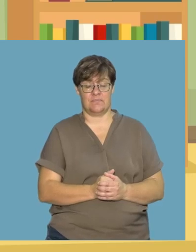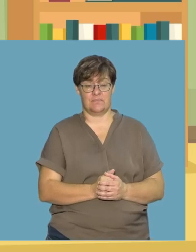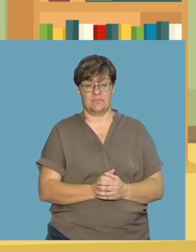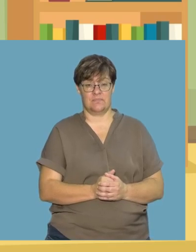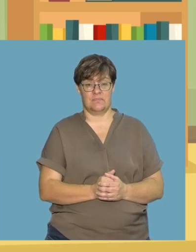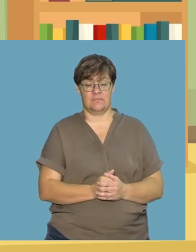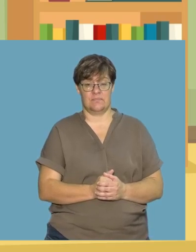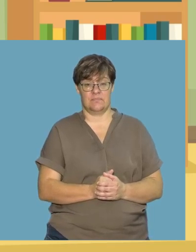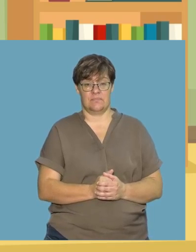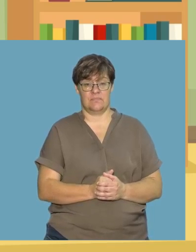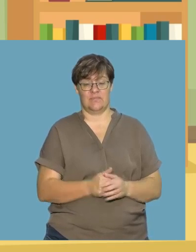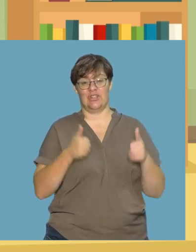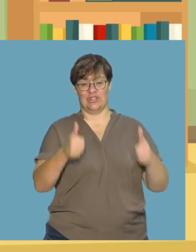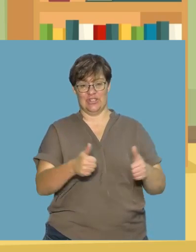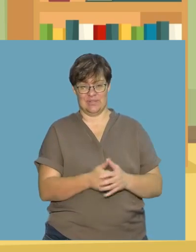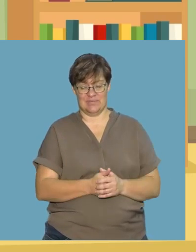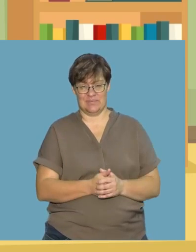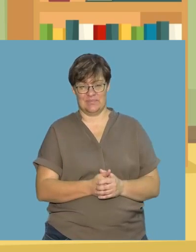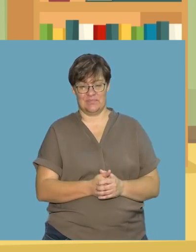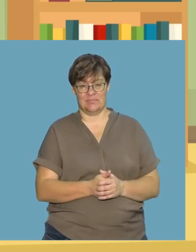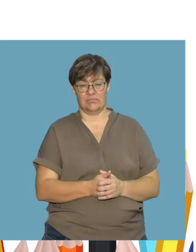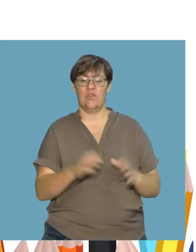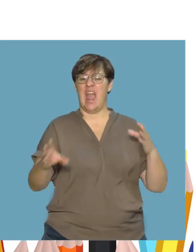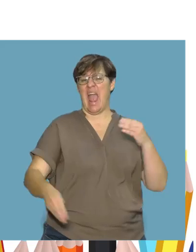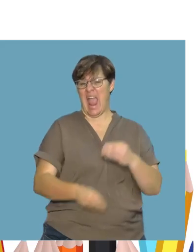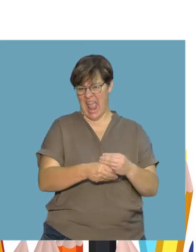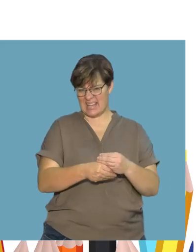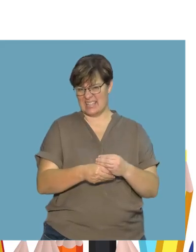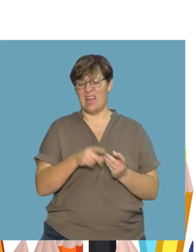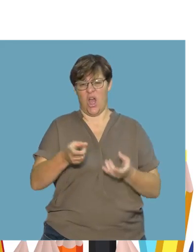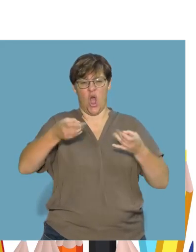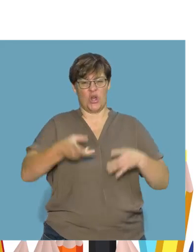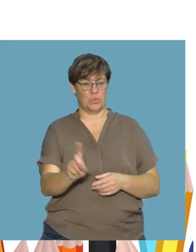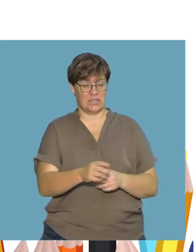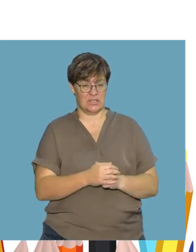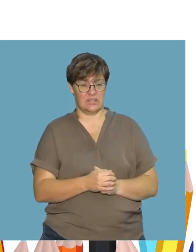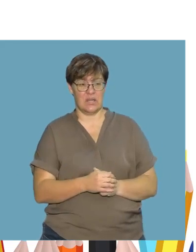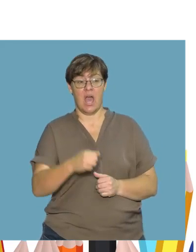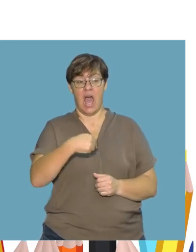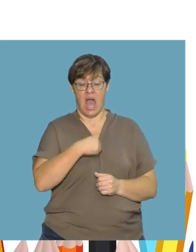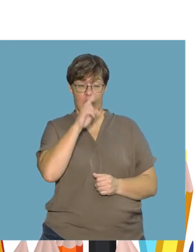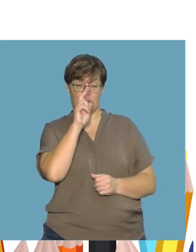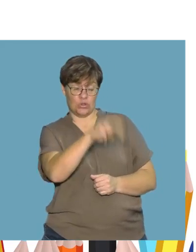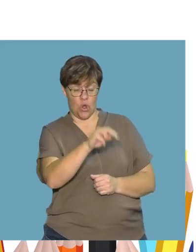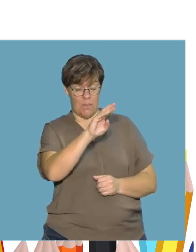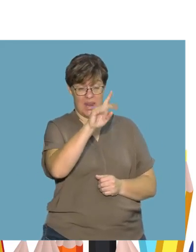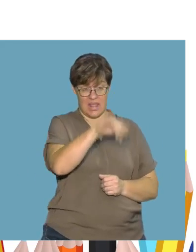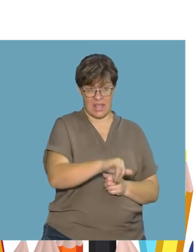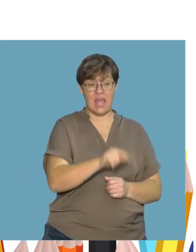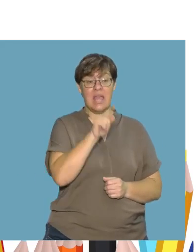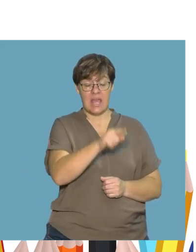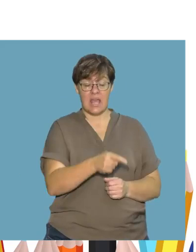Good. Let's add something else that he hurt. I saw Benny, he hurt his arm and his